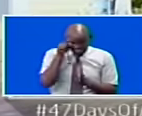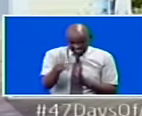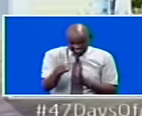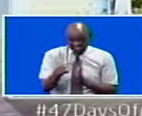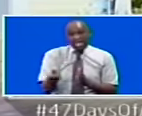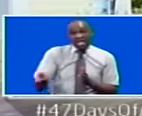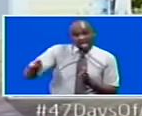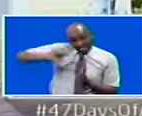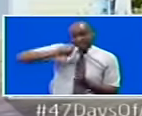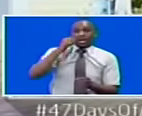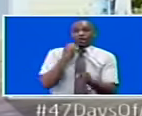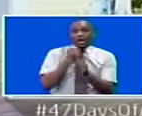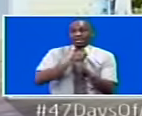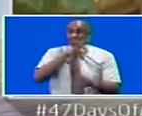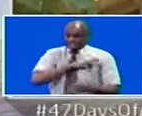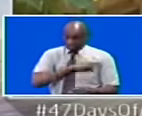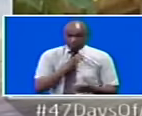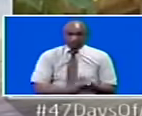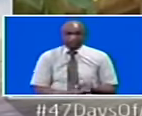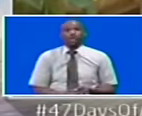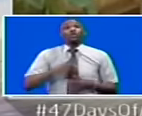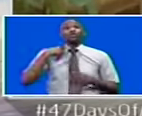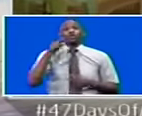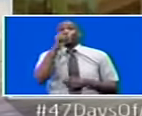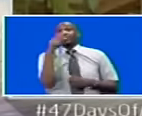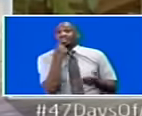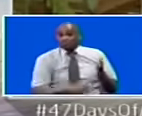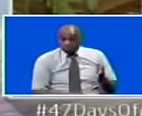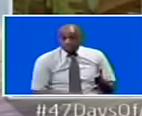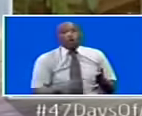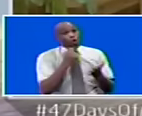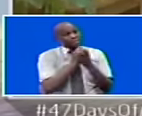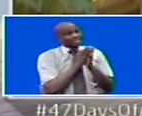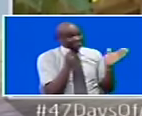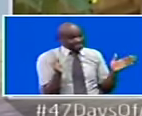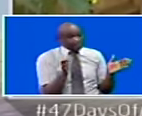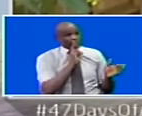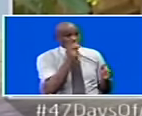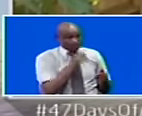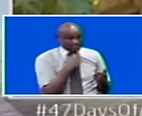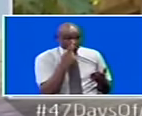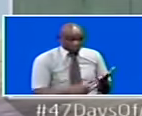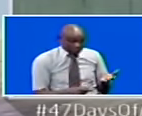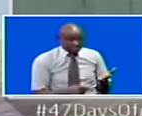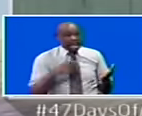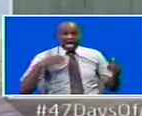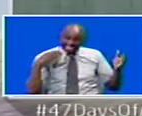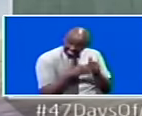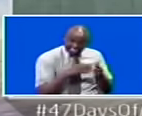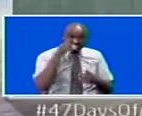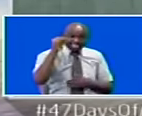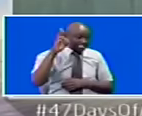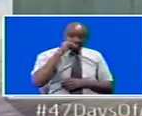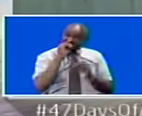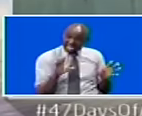extra duty allowances. So you're saying that the Auditor General's report is wrong in that this is not in contravention with that